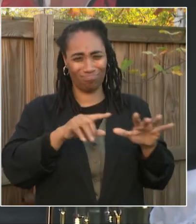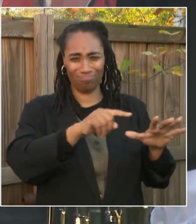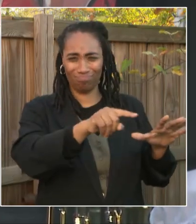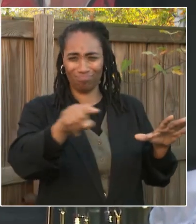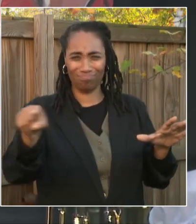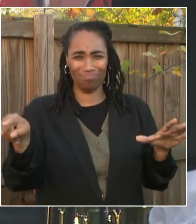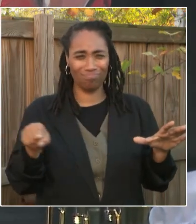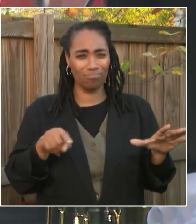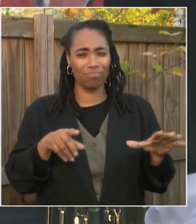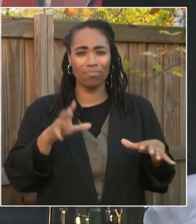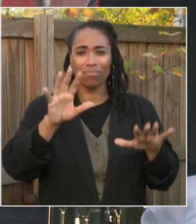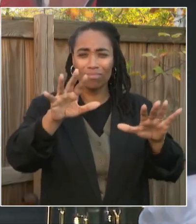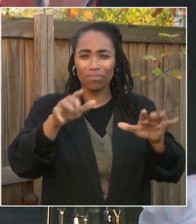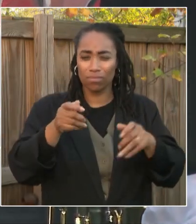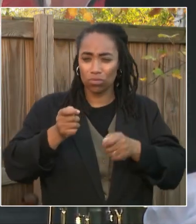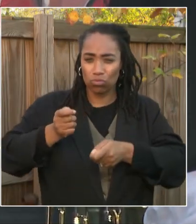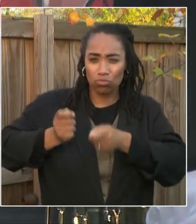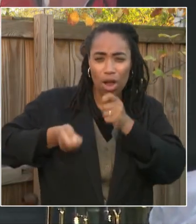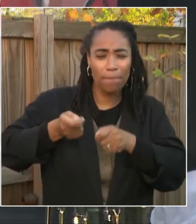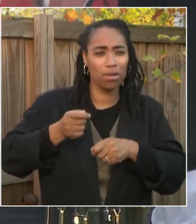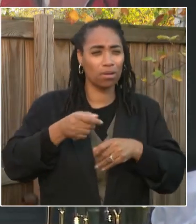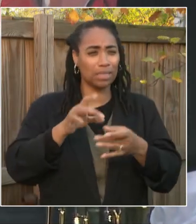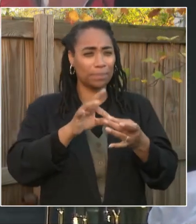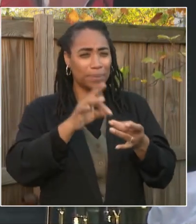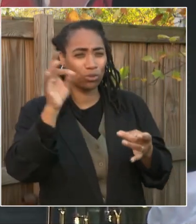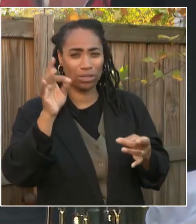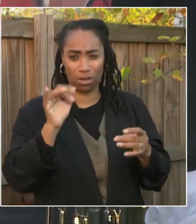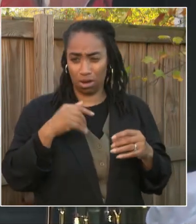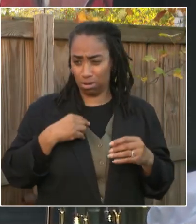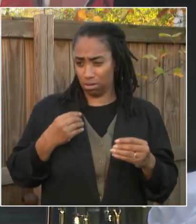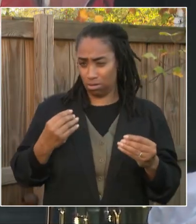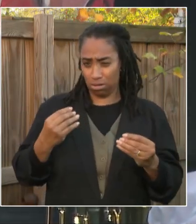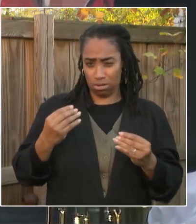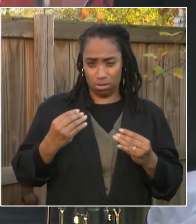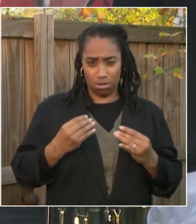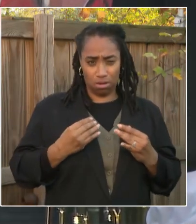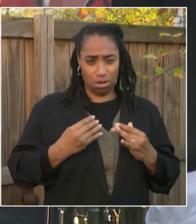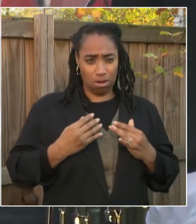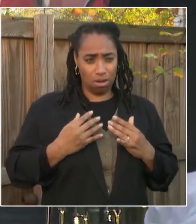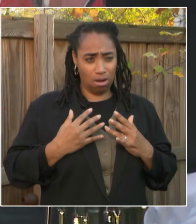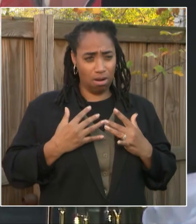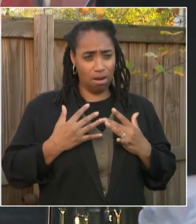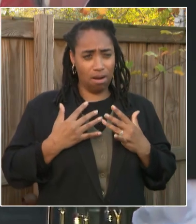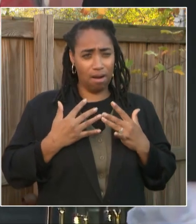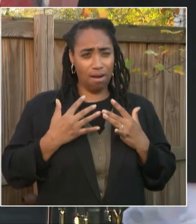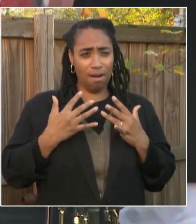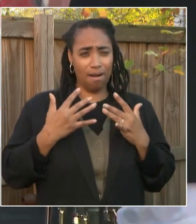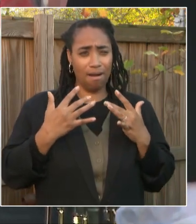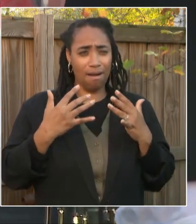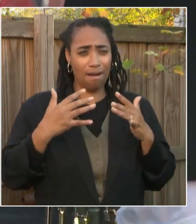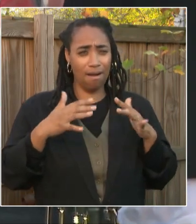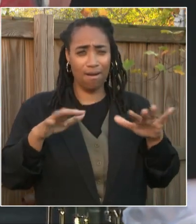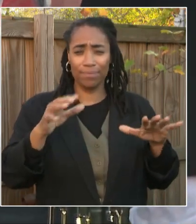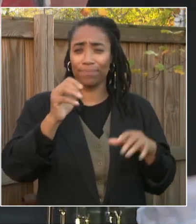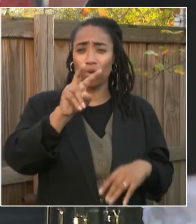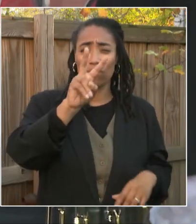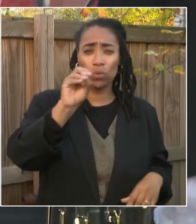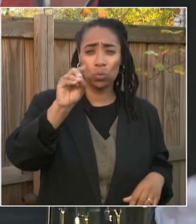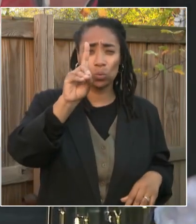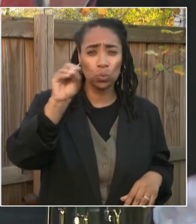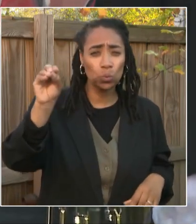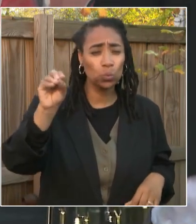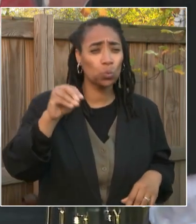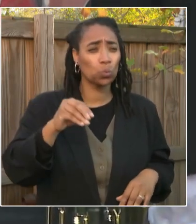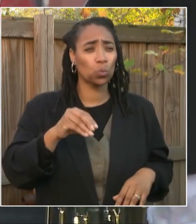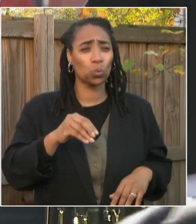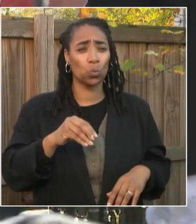spirituality fueled the Islamic rebellions in Bahia in 1835. In Brazil, they were inspired